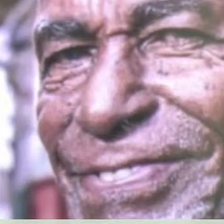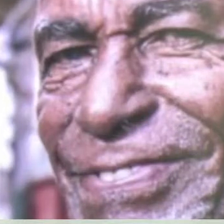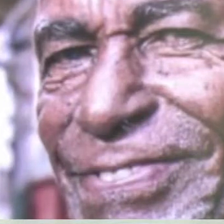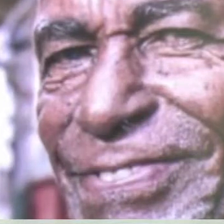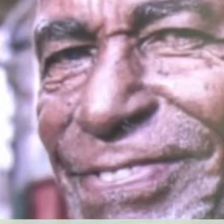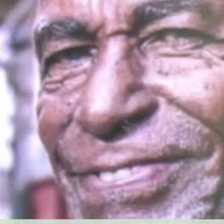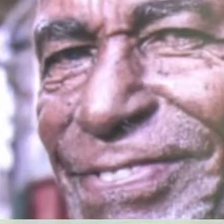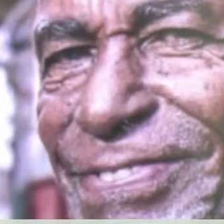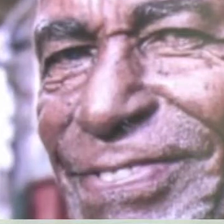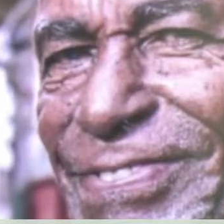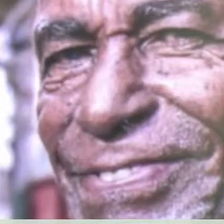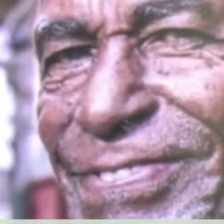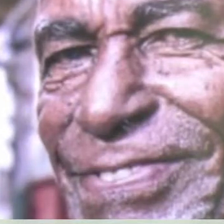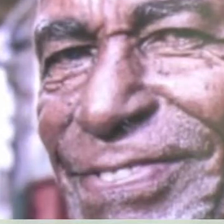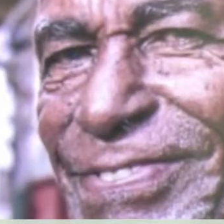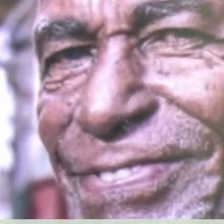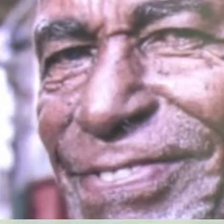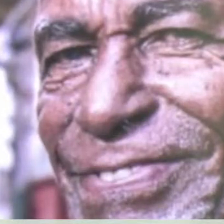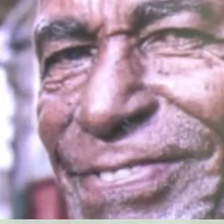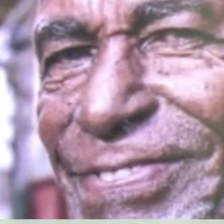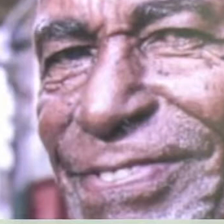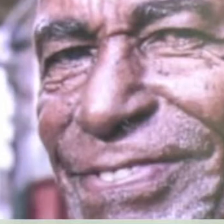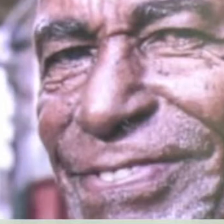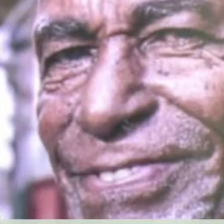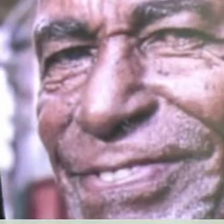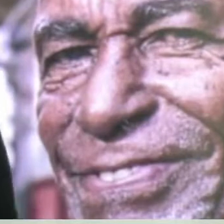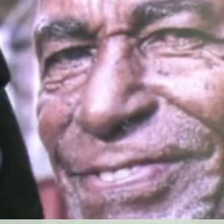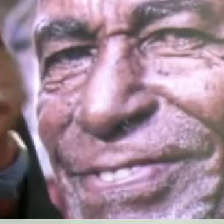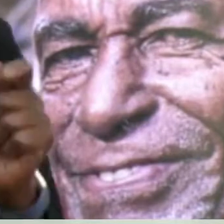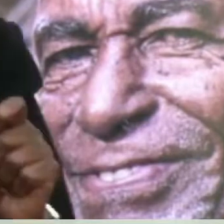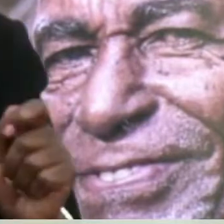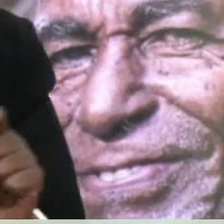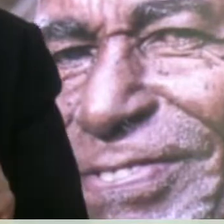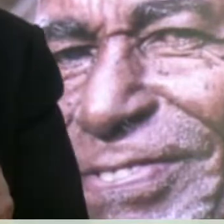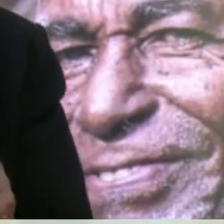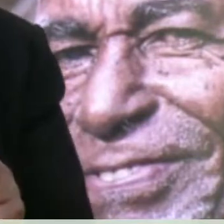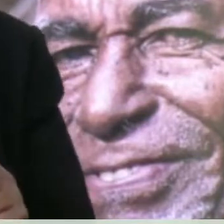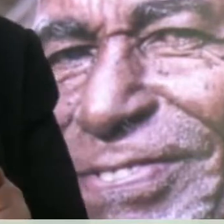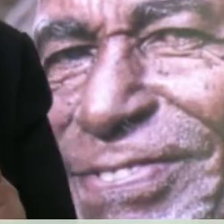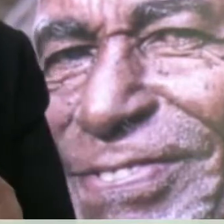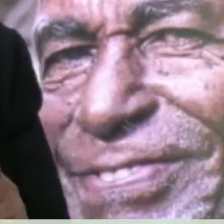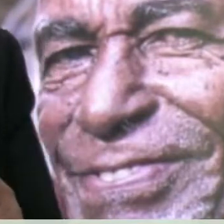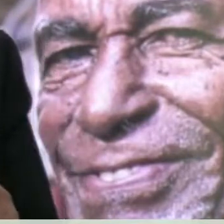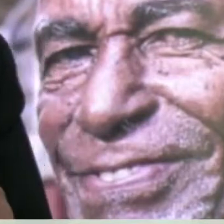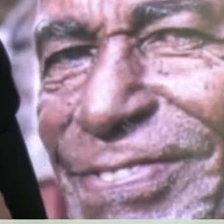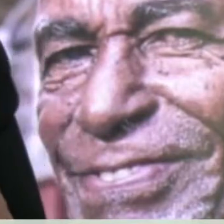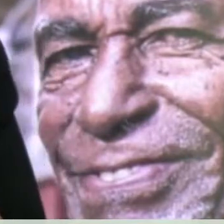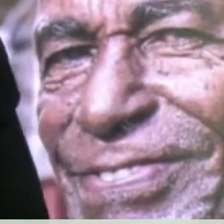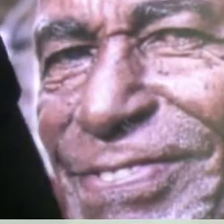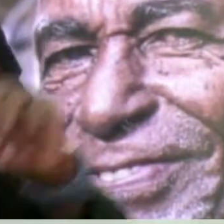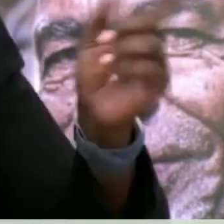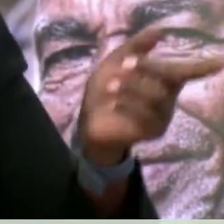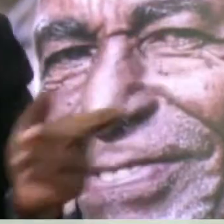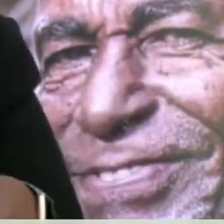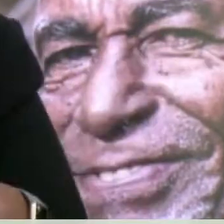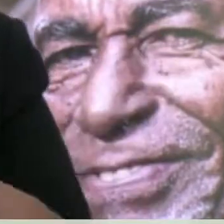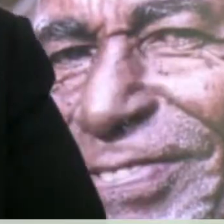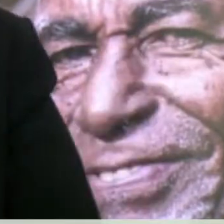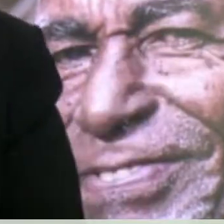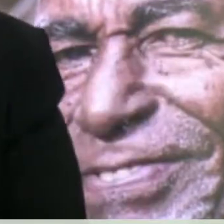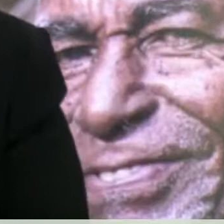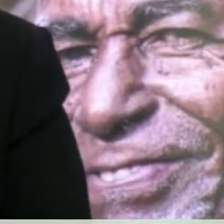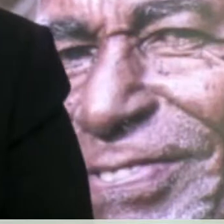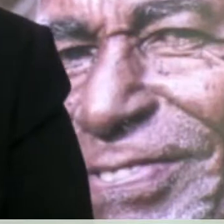to ensure that the information that you're giving as feedback is corroborated in the field by a third party when they